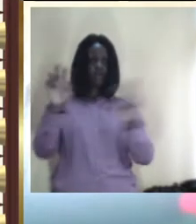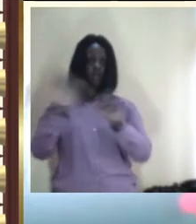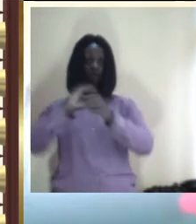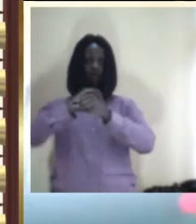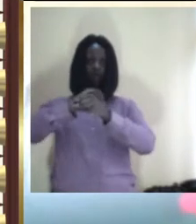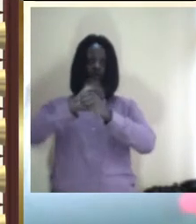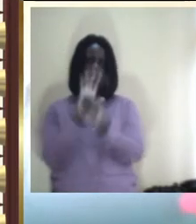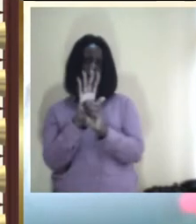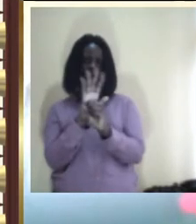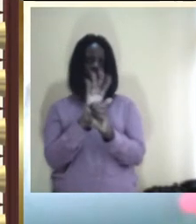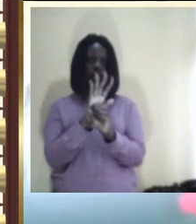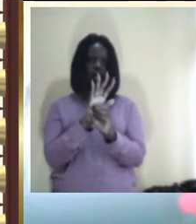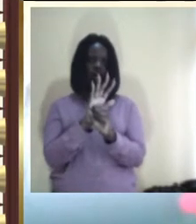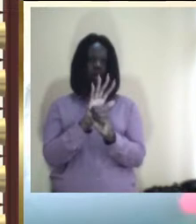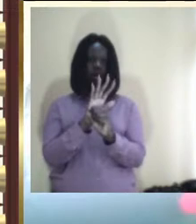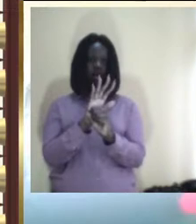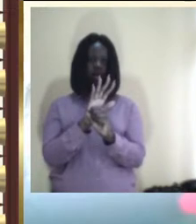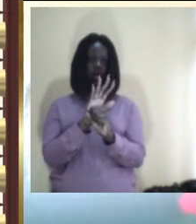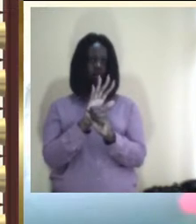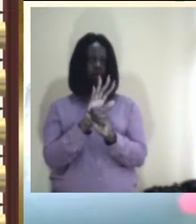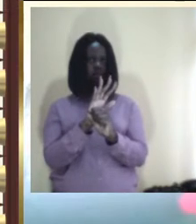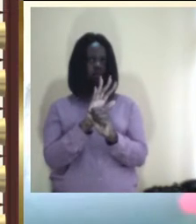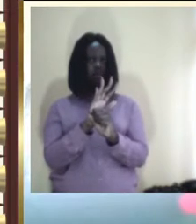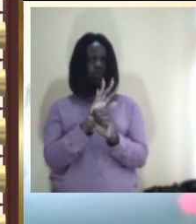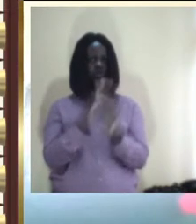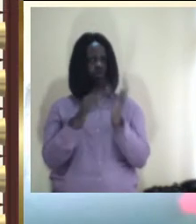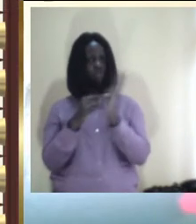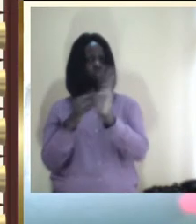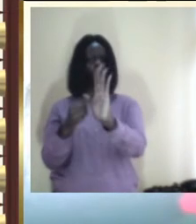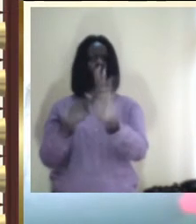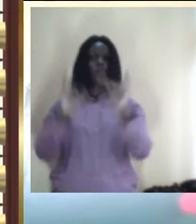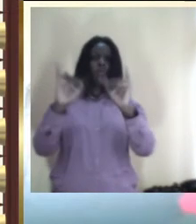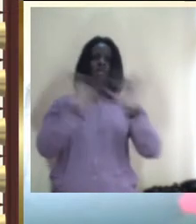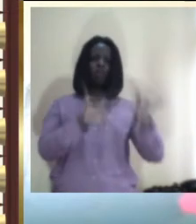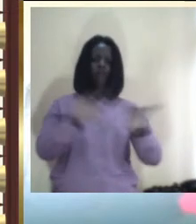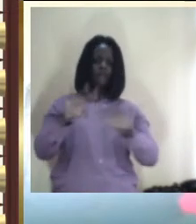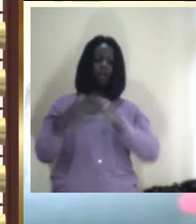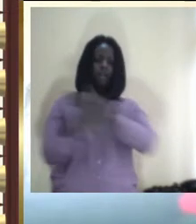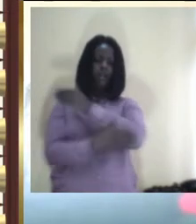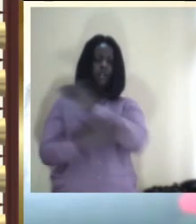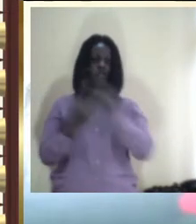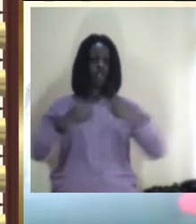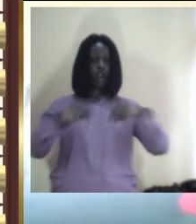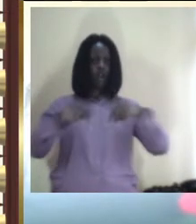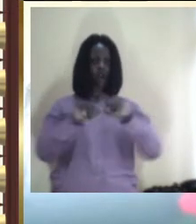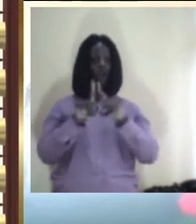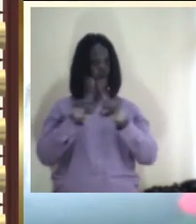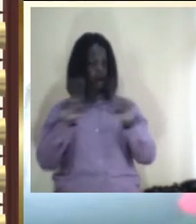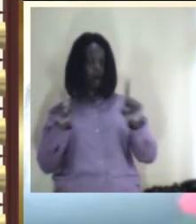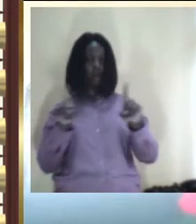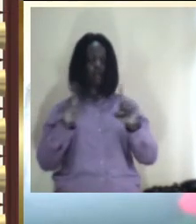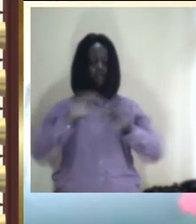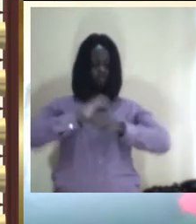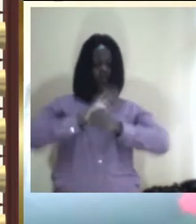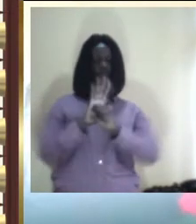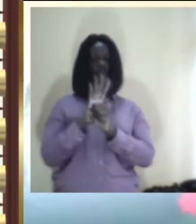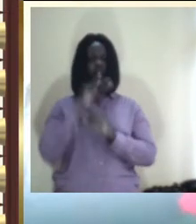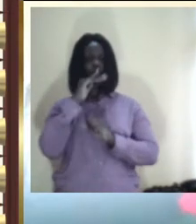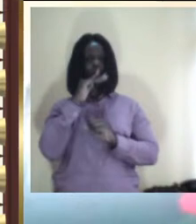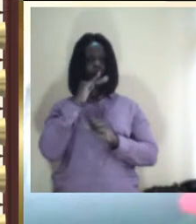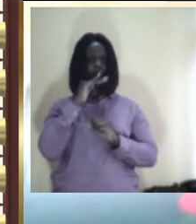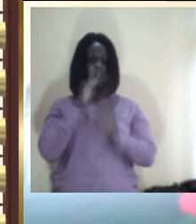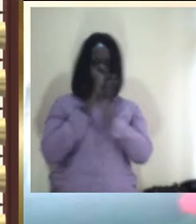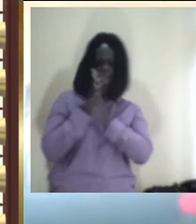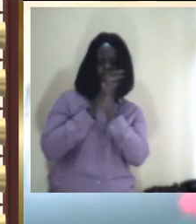caused untold suffering in our country and beyond. However, it has not diminished our will